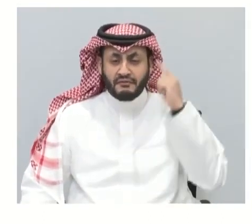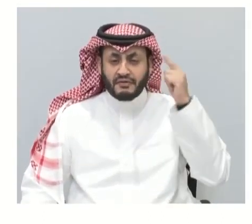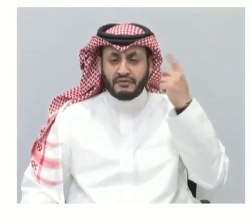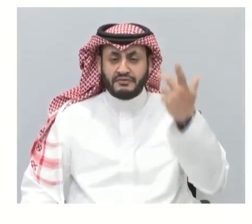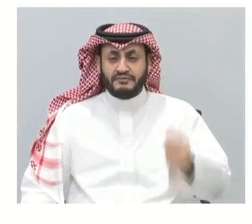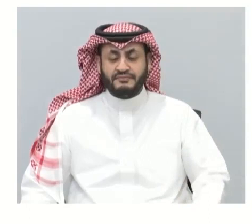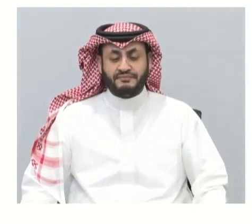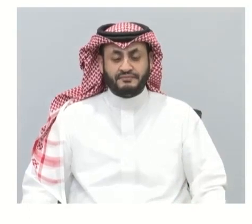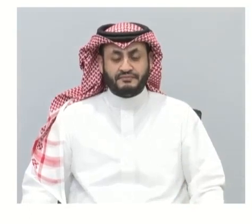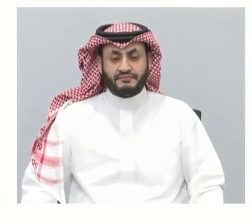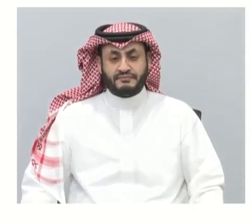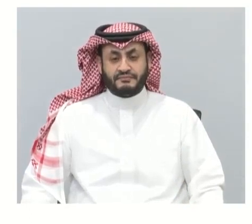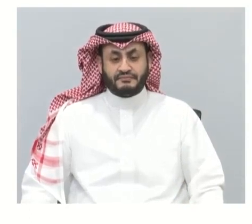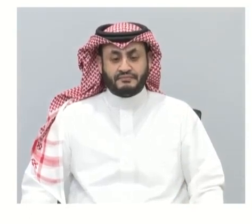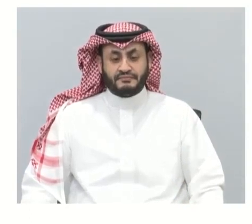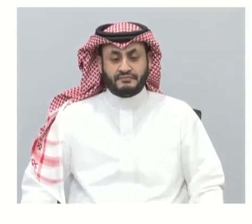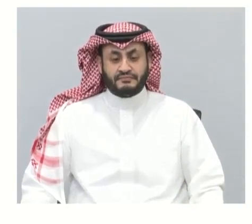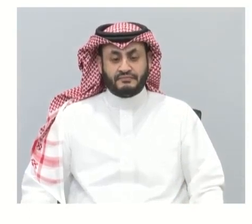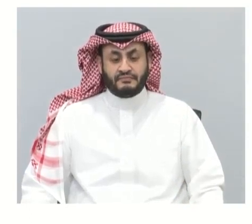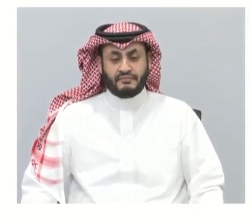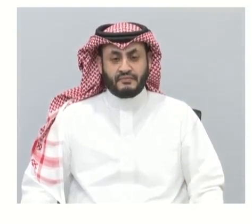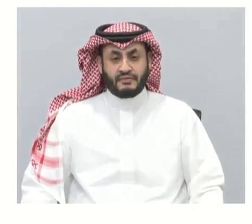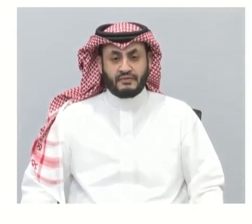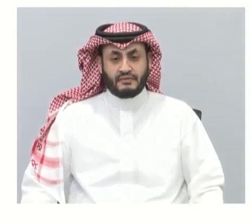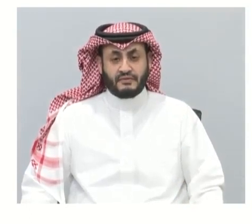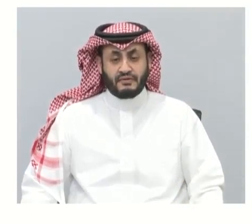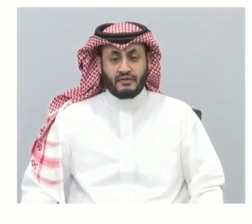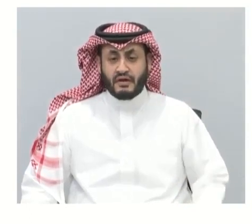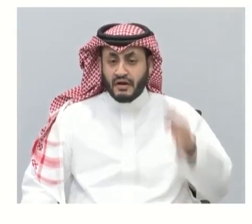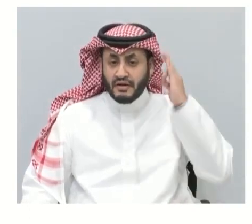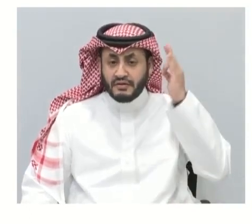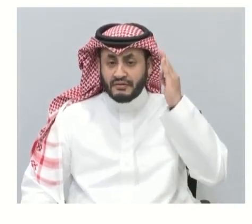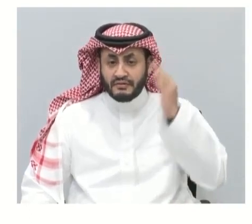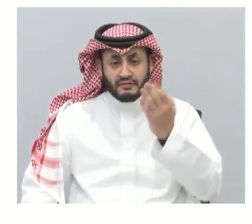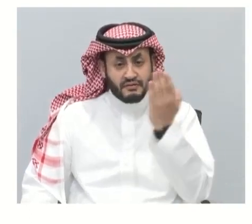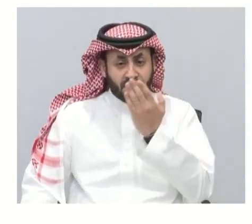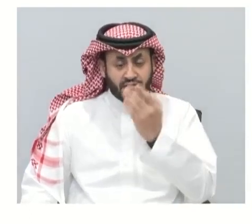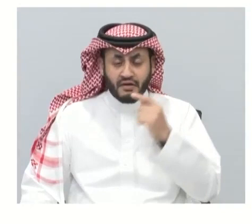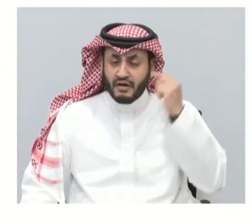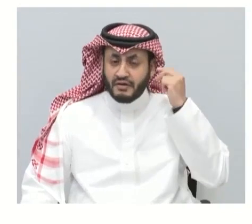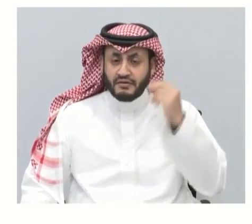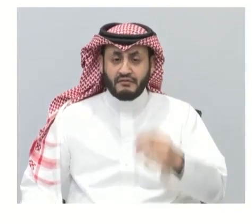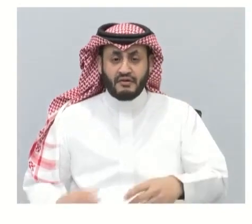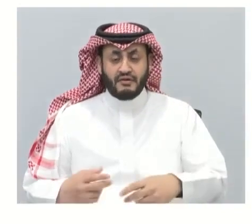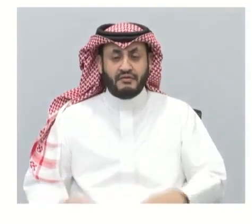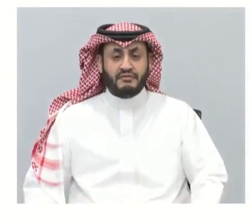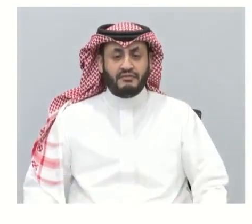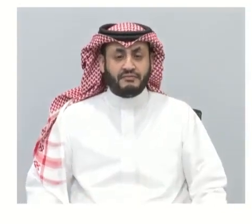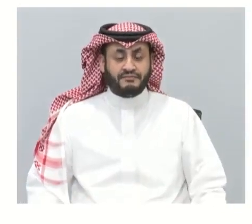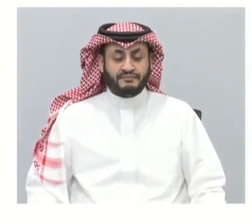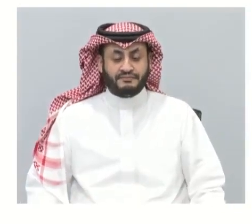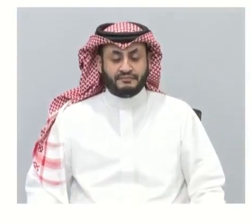you will decide. So it is the idea of, you will listen and read, and you will come with your own idea. What does